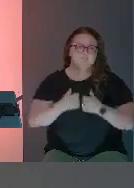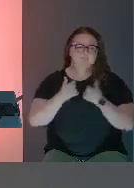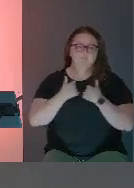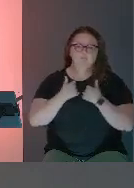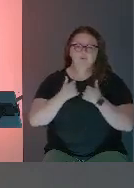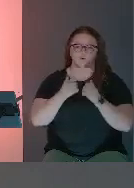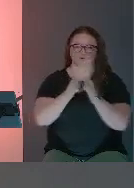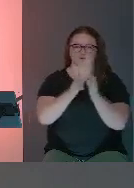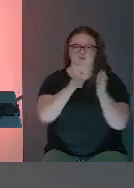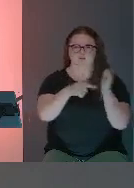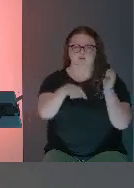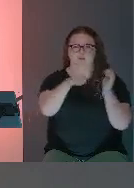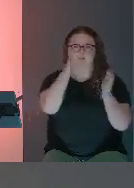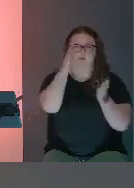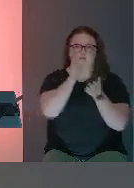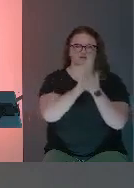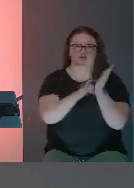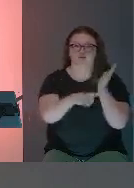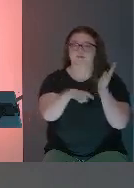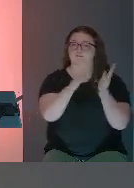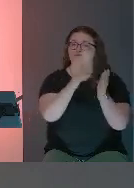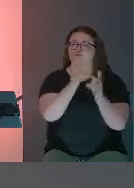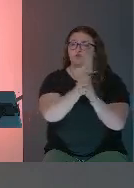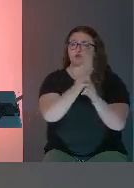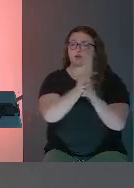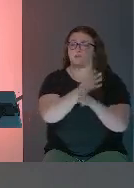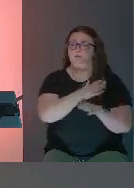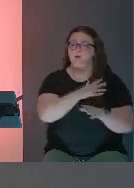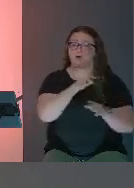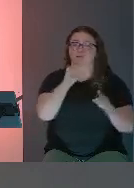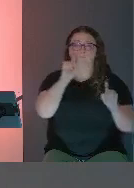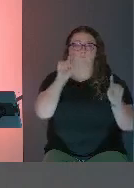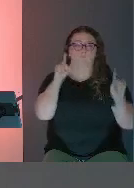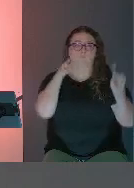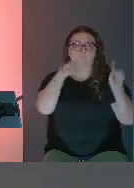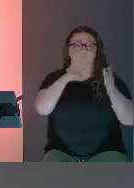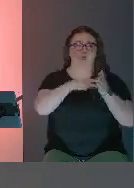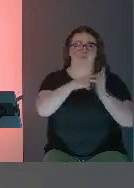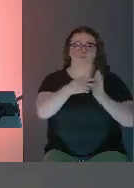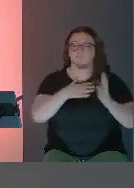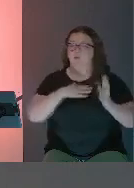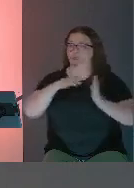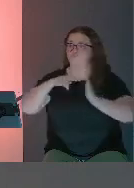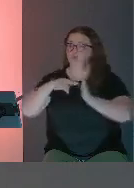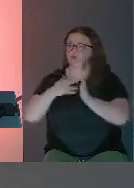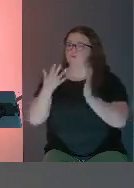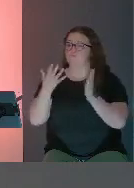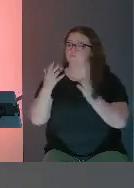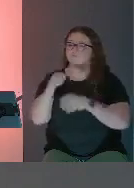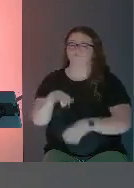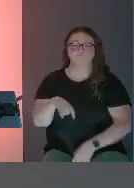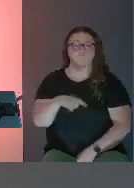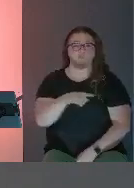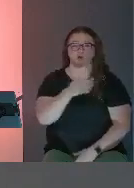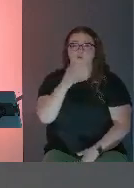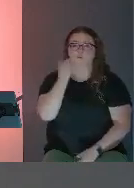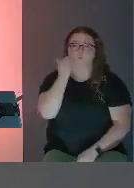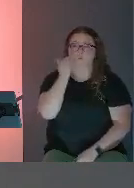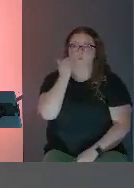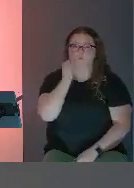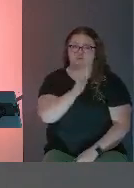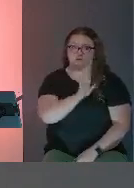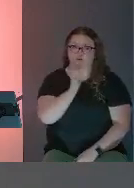much figured out about their purpose and their role in their experience as the